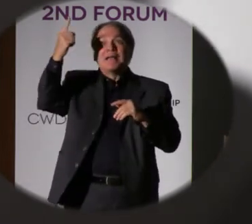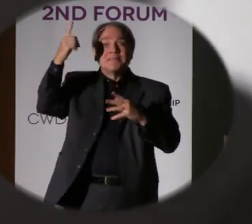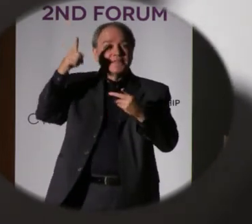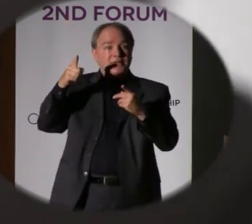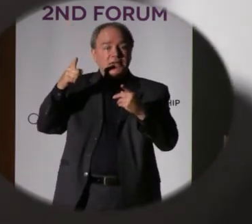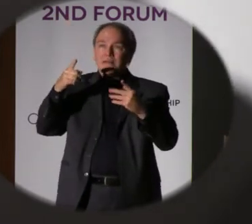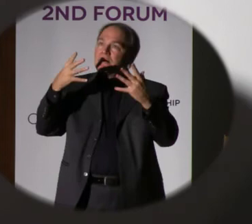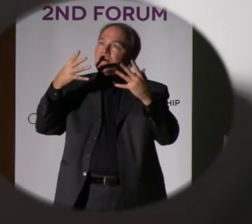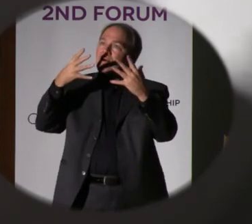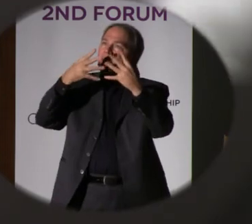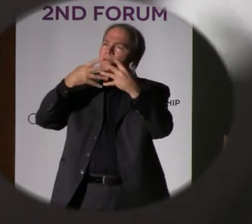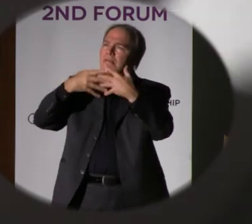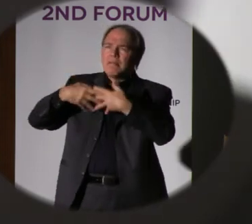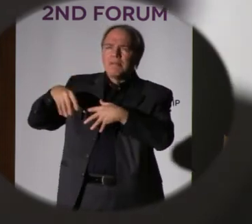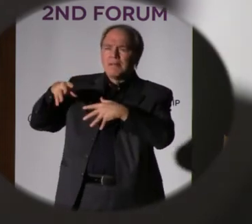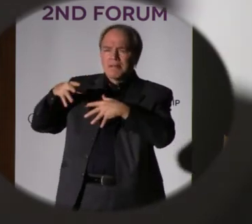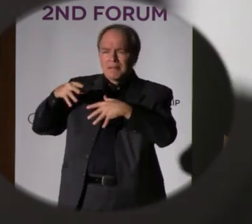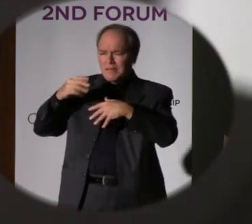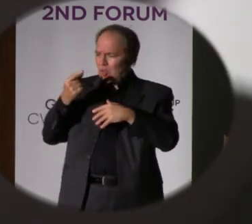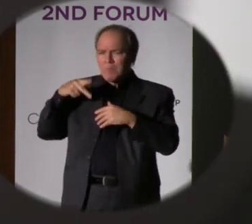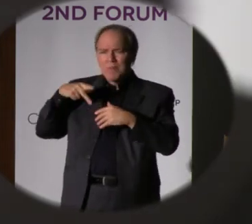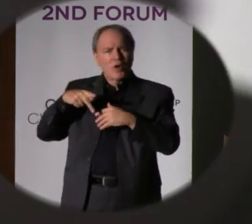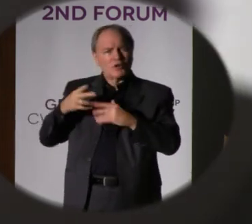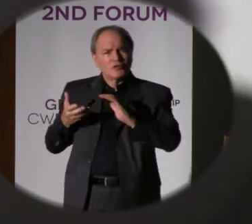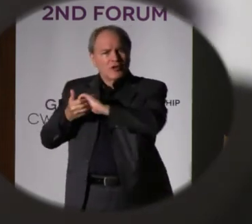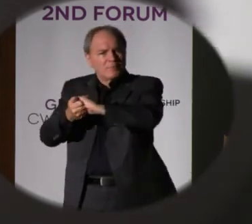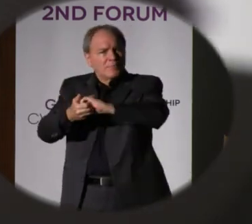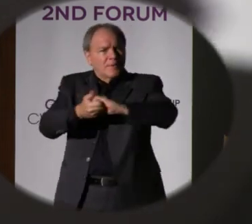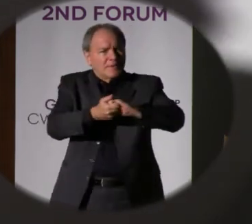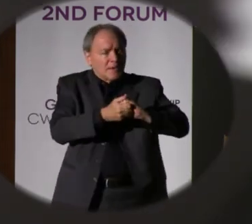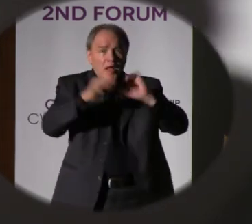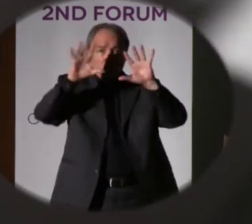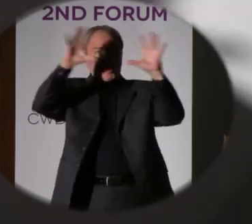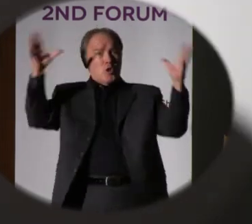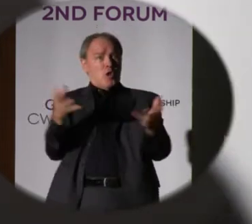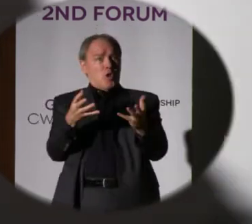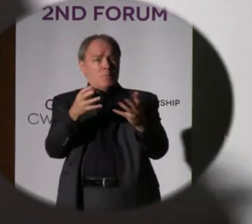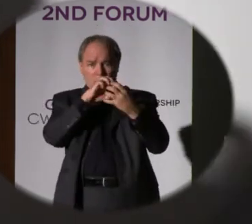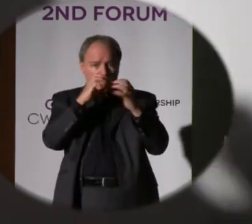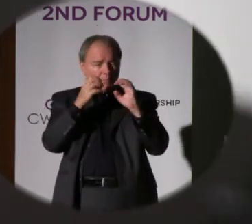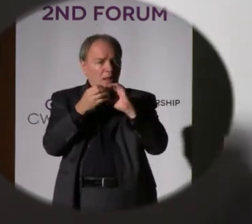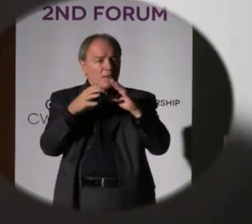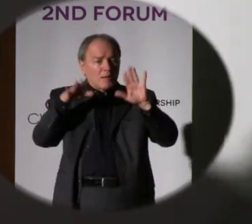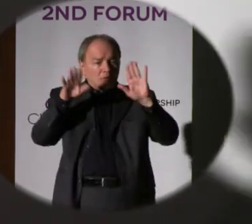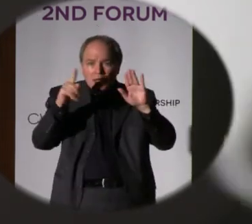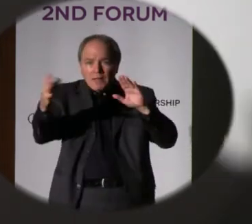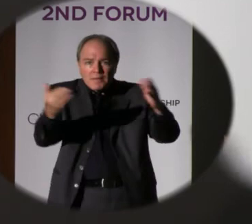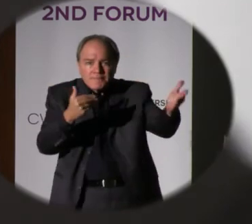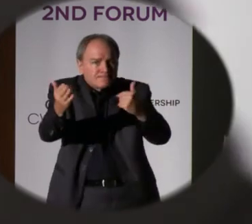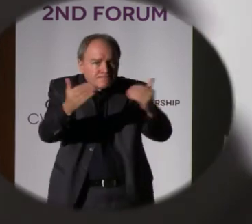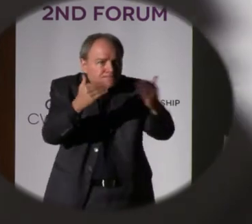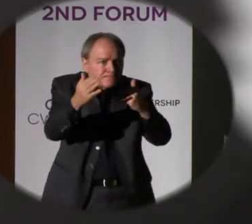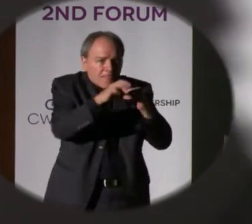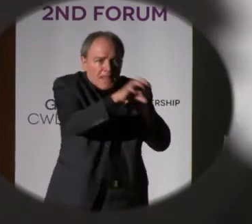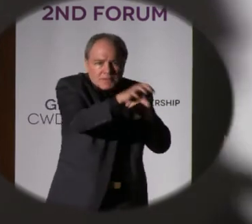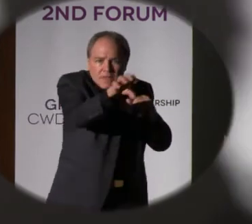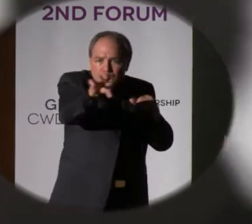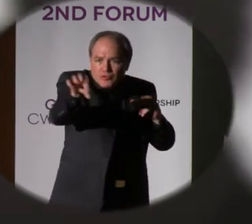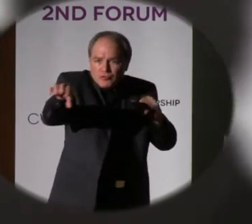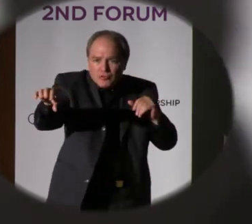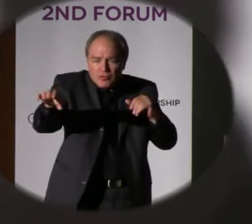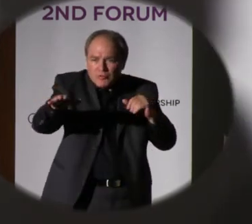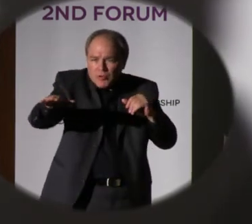in tackling issues that are both global and then translating it and bringing together a national,